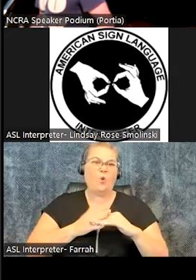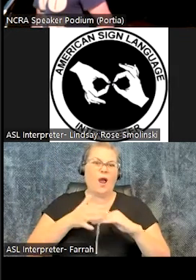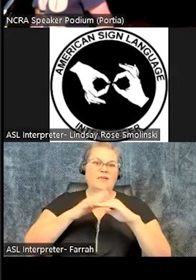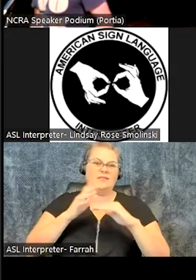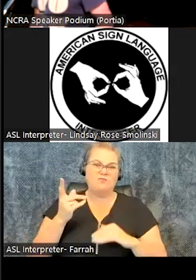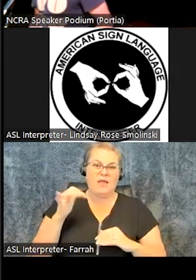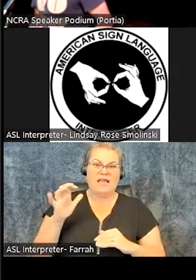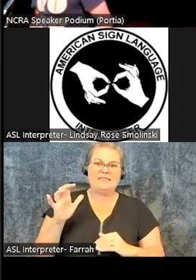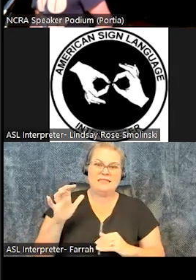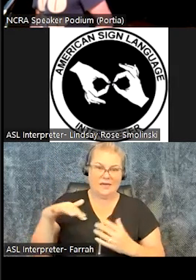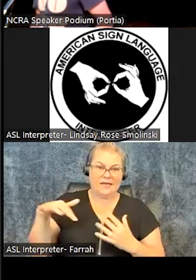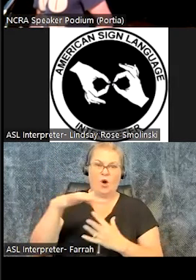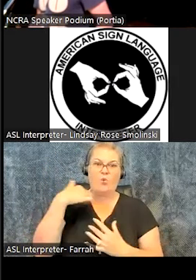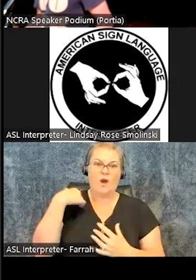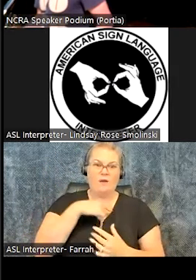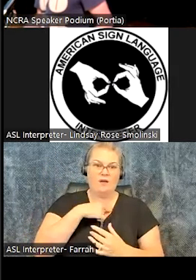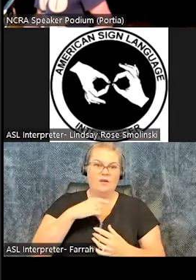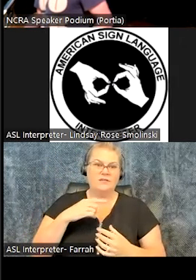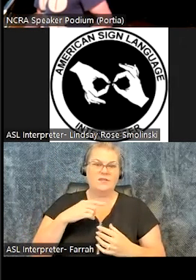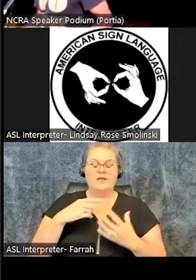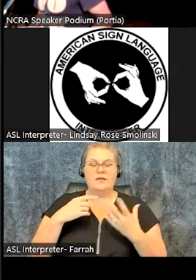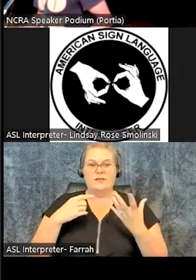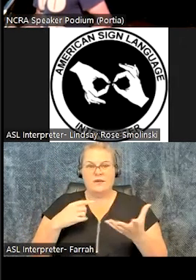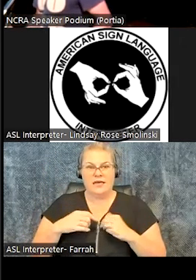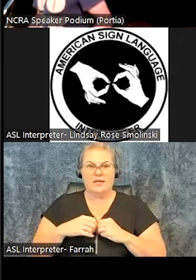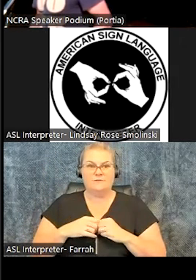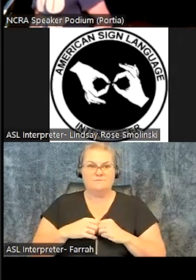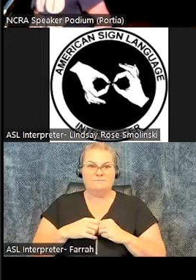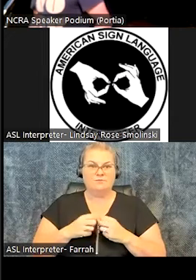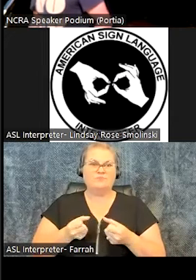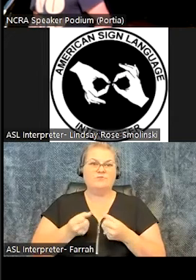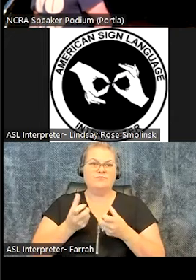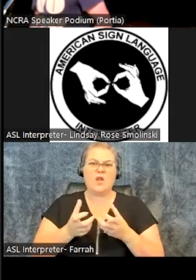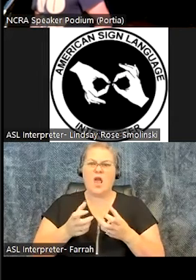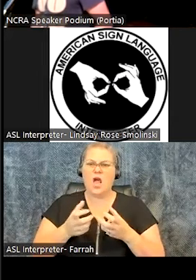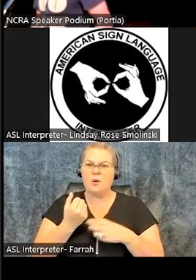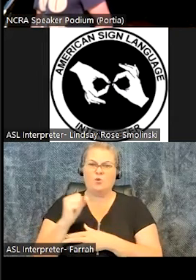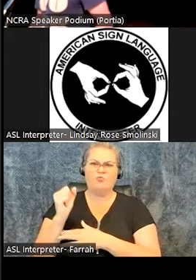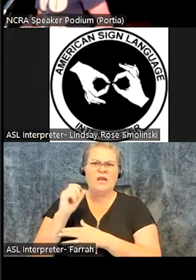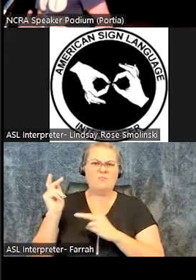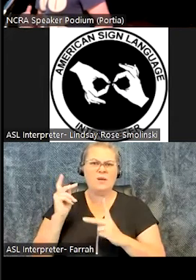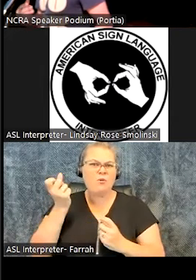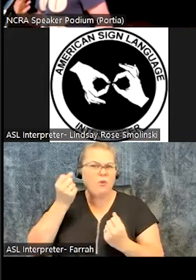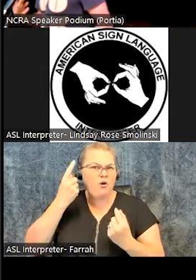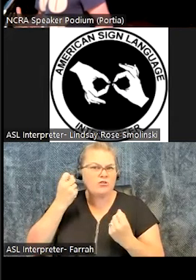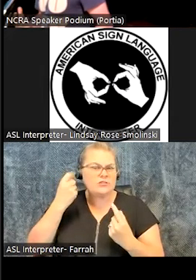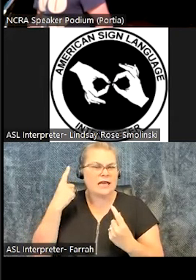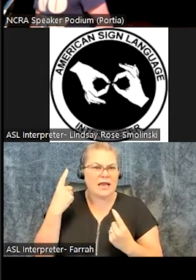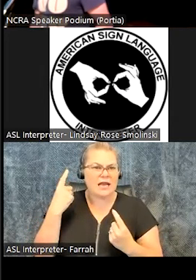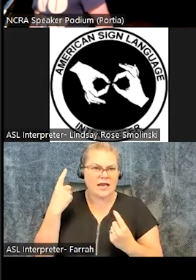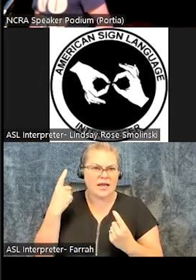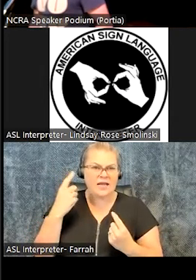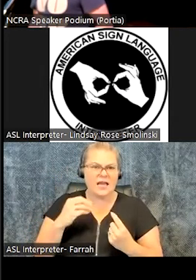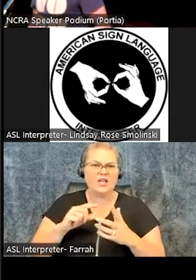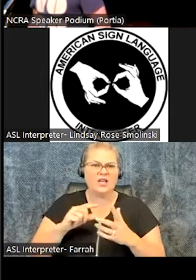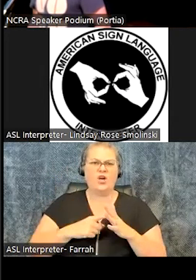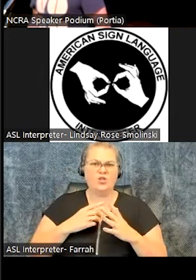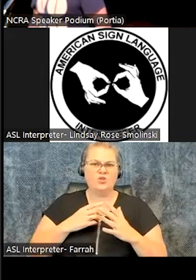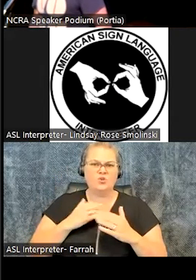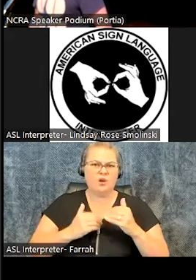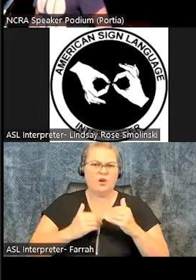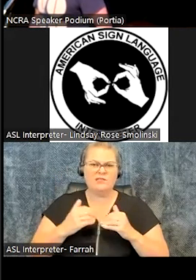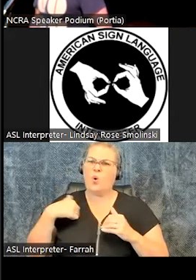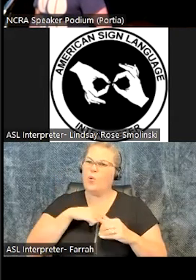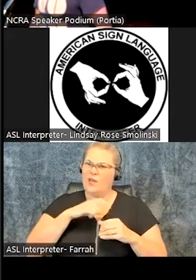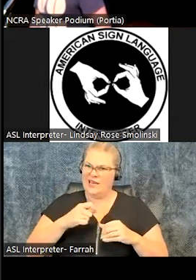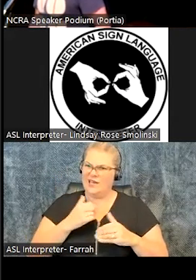us has given rise to a movement of people understanding and starting to process that we needed a better way, and we need